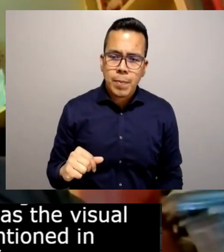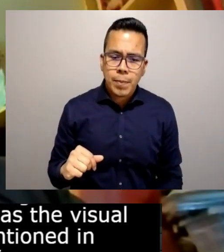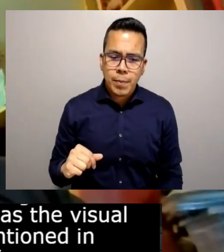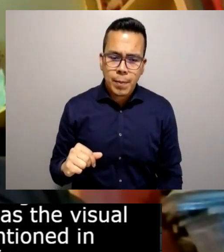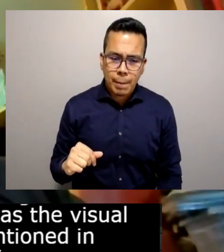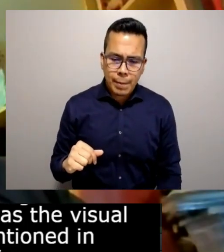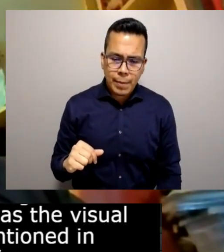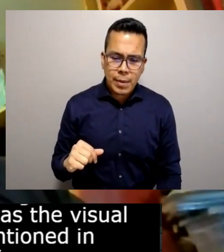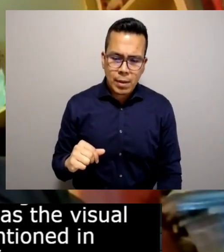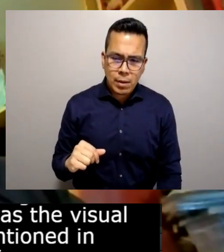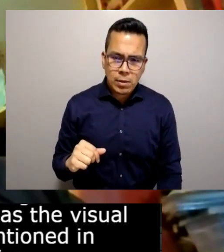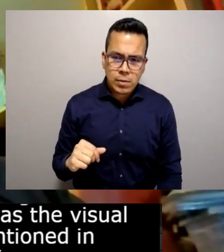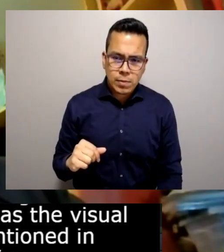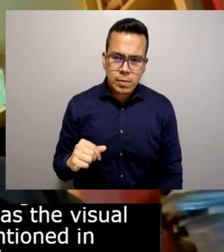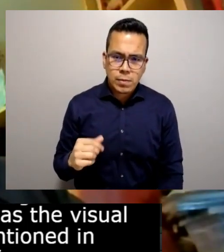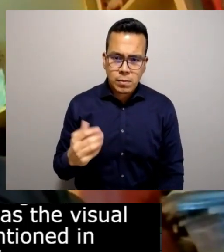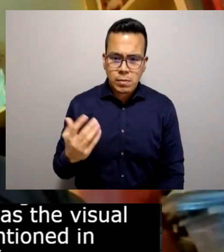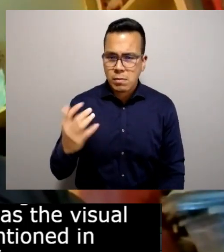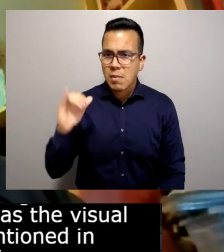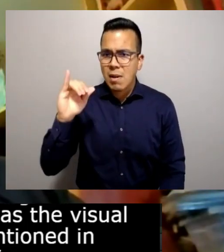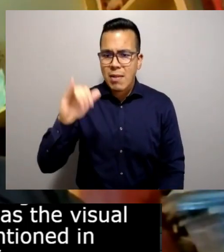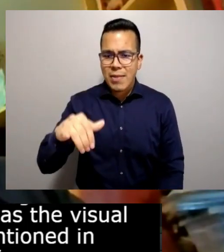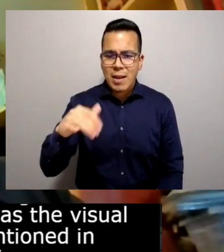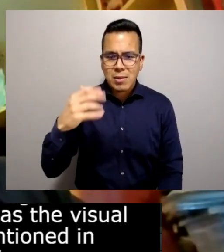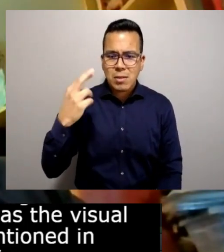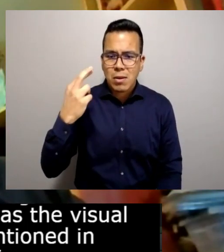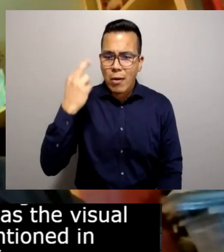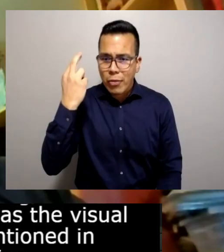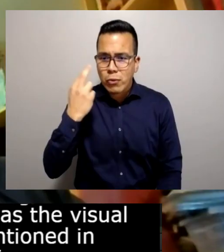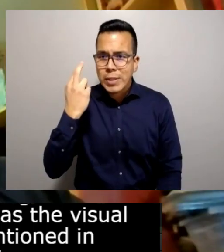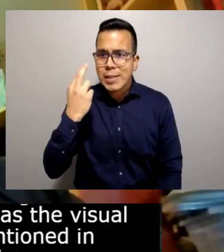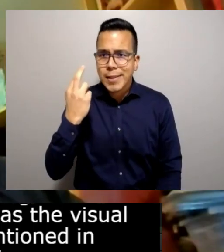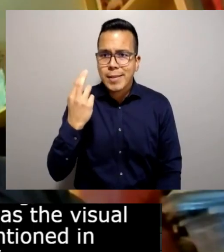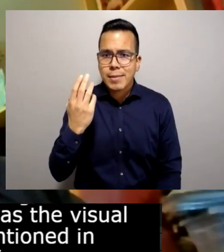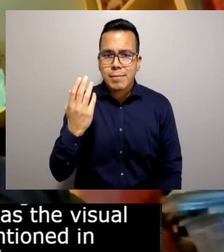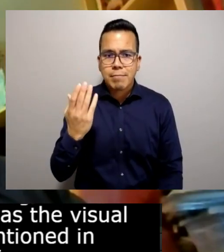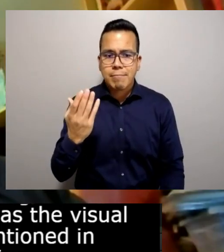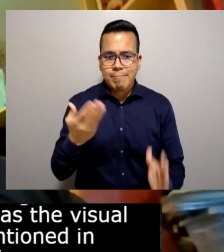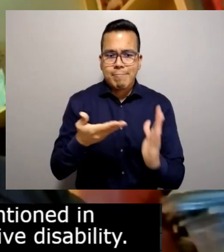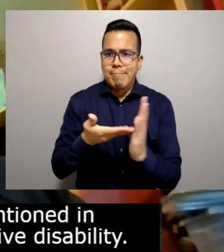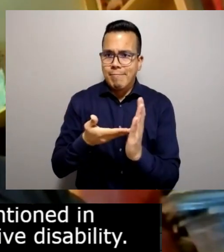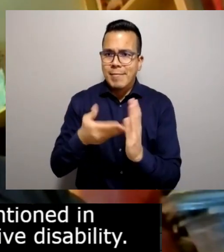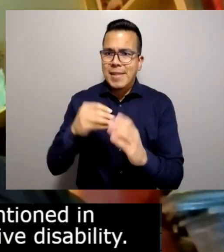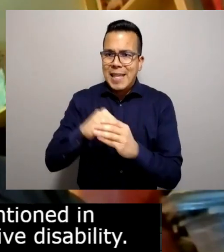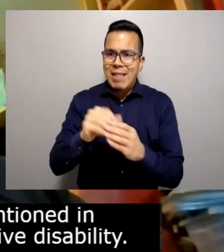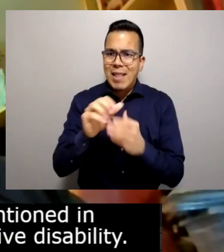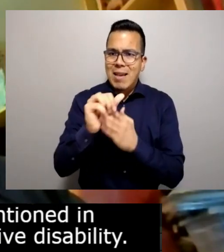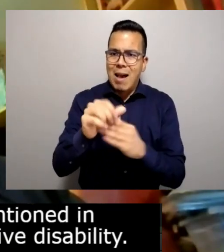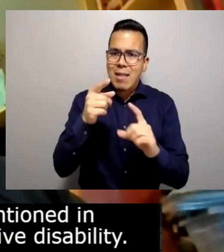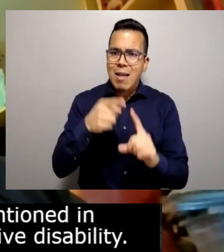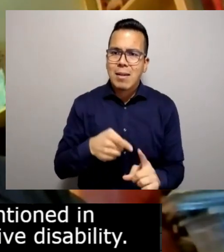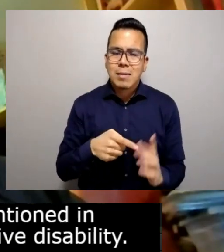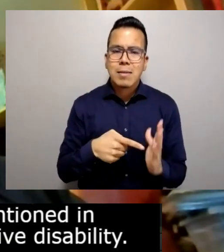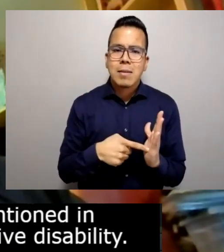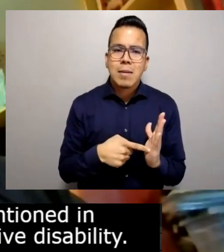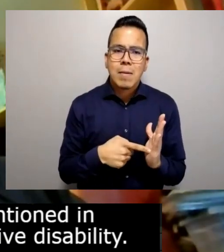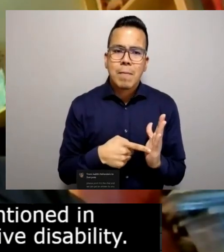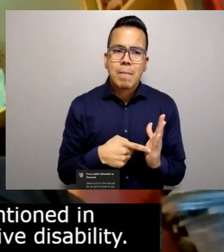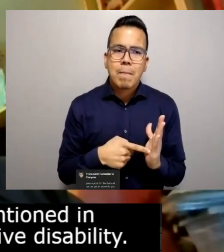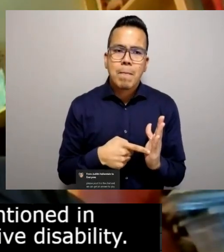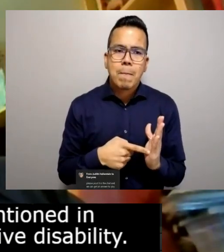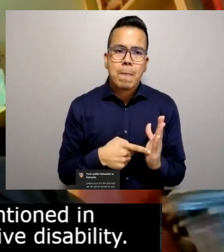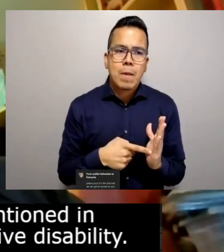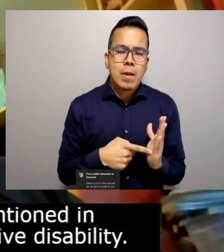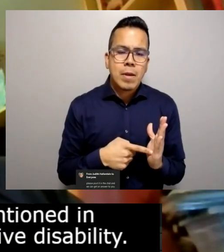and that's why they're there. But there's so much